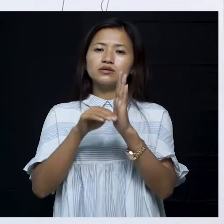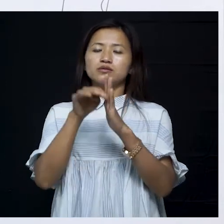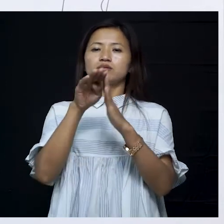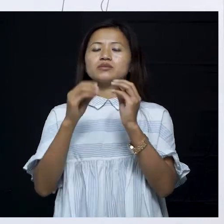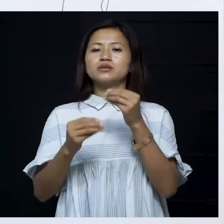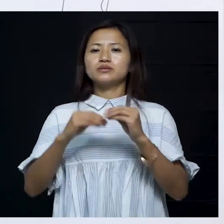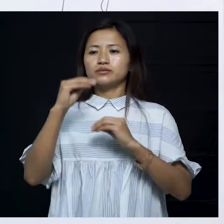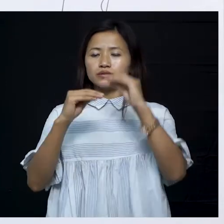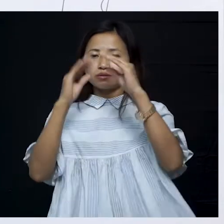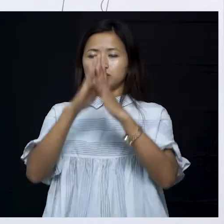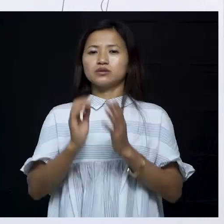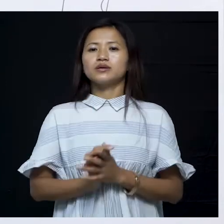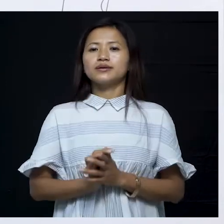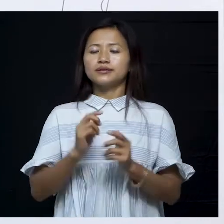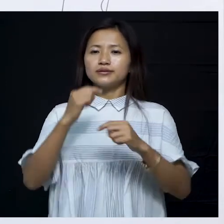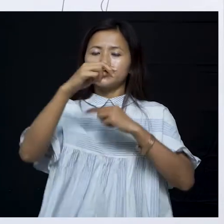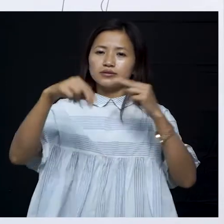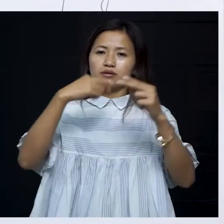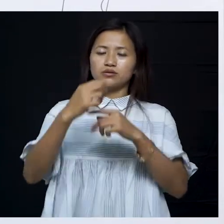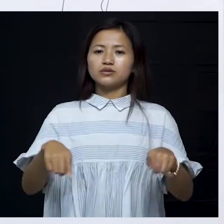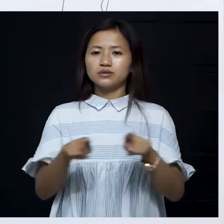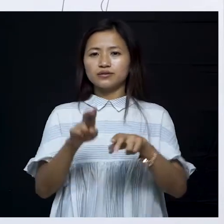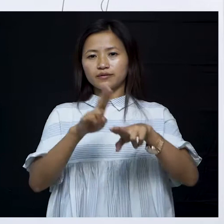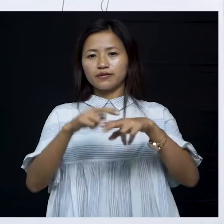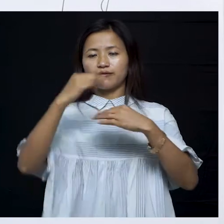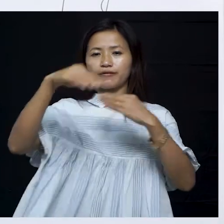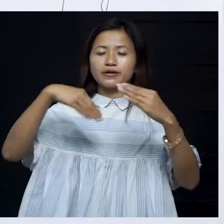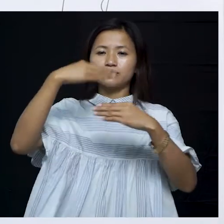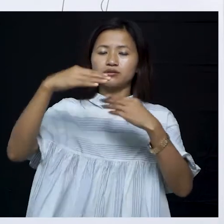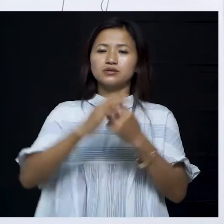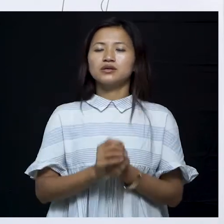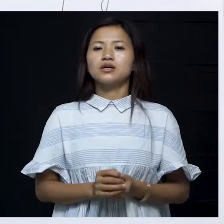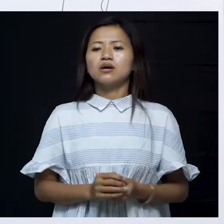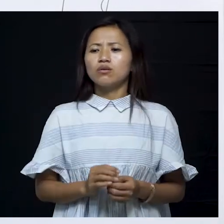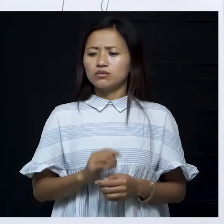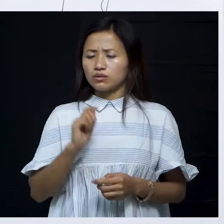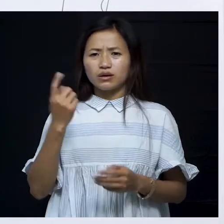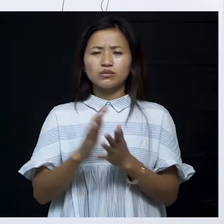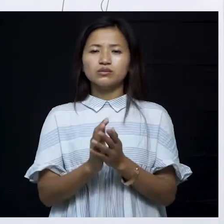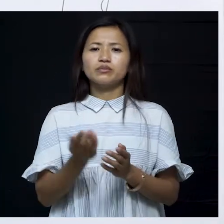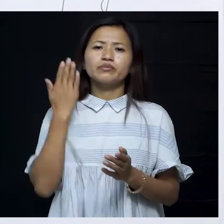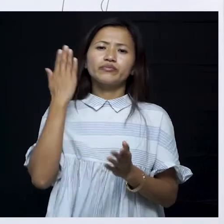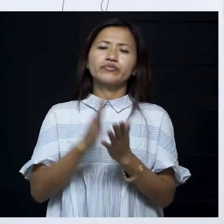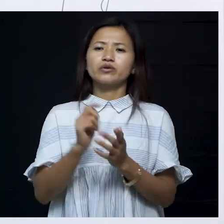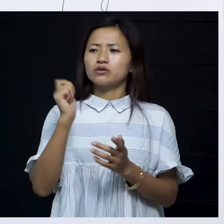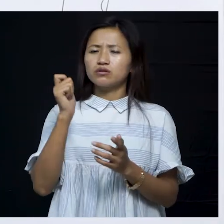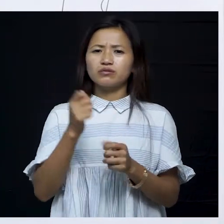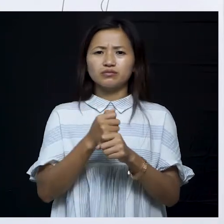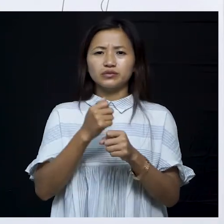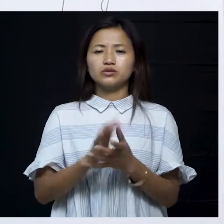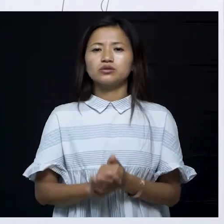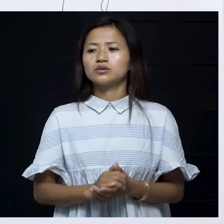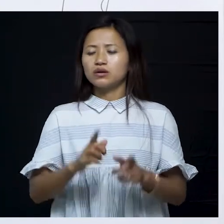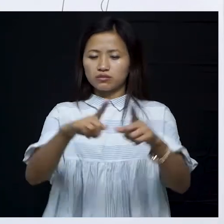of people got employed in industries and factories, right? Earlier, there was only these government jobs, or people, whoever have their land,